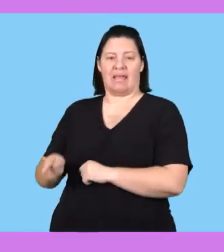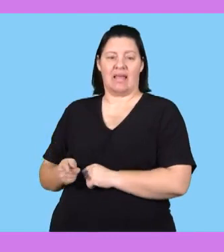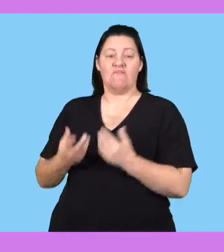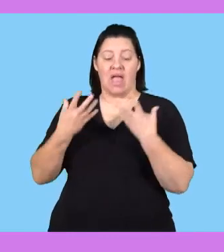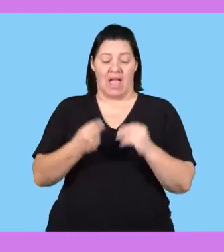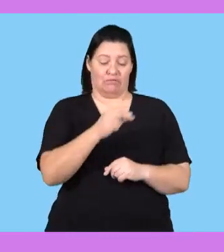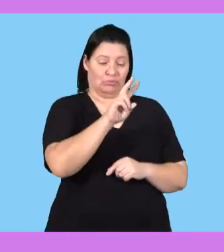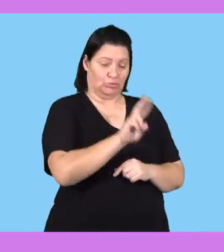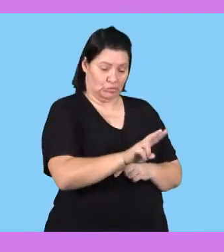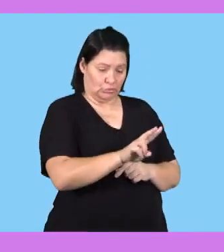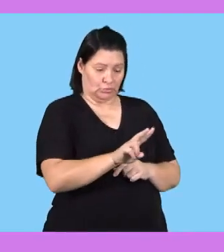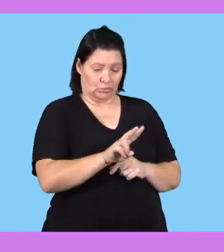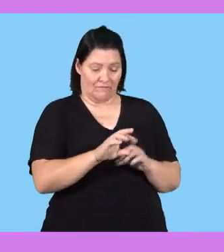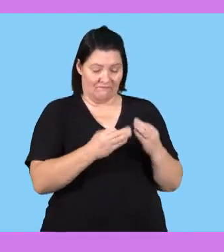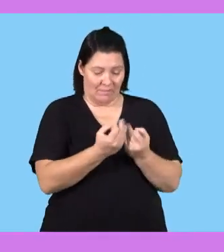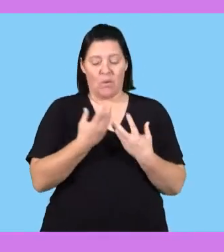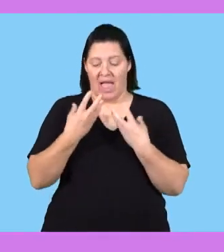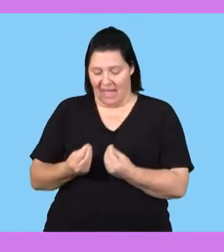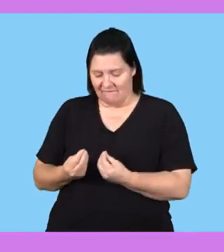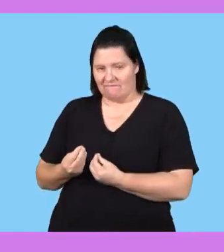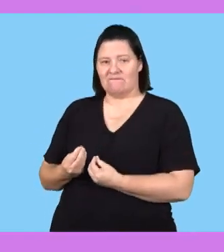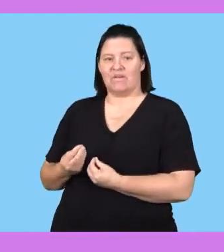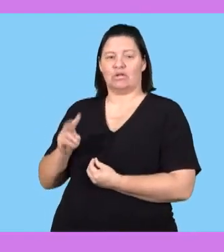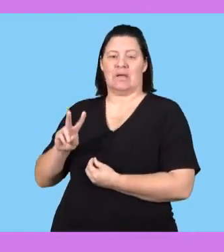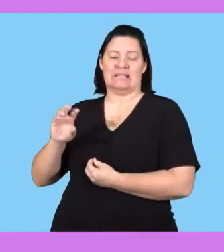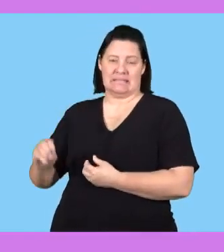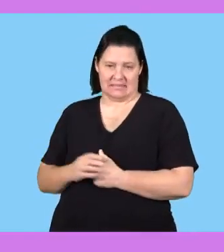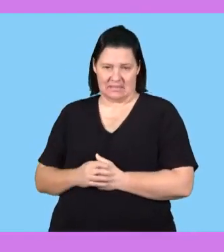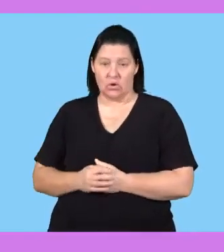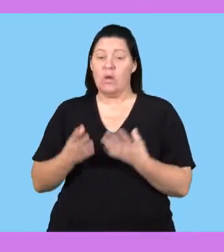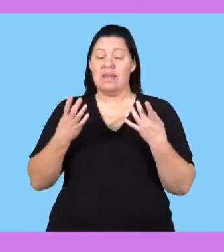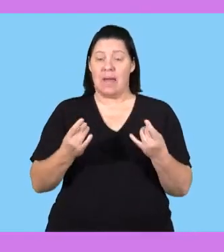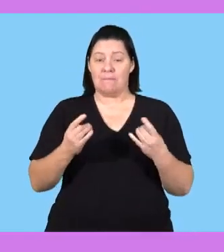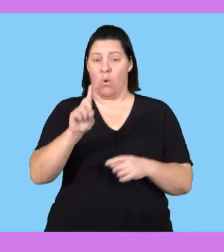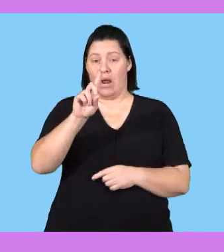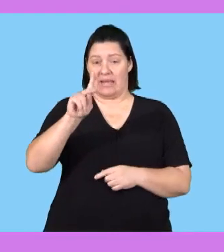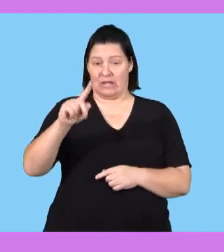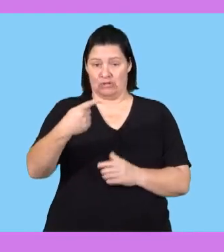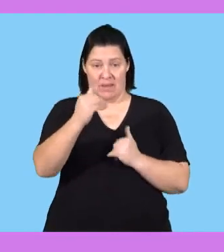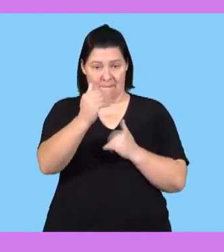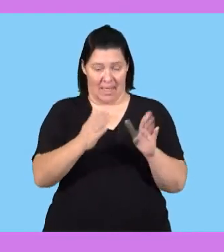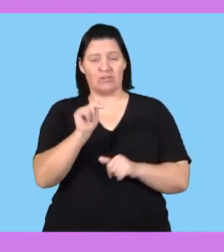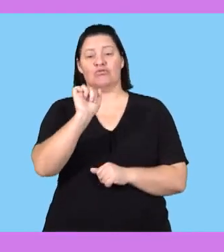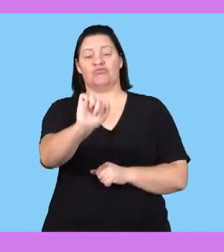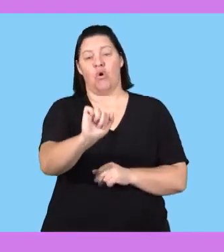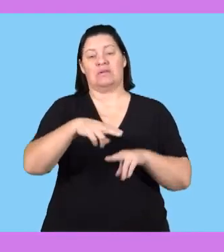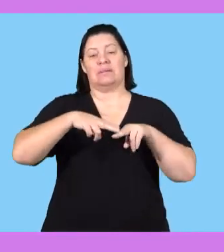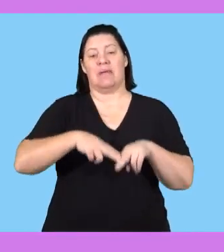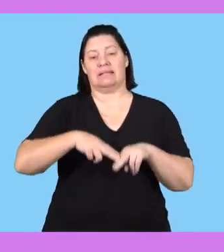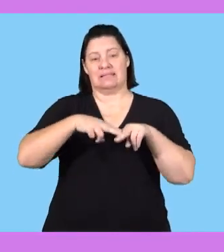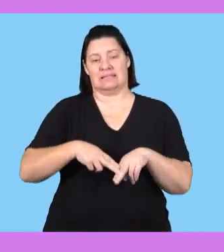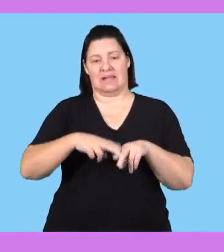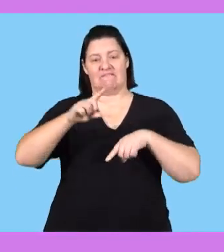pegs. If you have 2, you will have 20. Therefore, we say the number of 1 kilogram pegs is